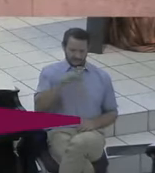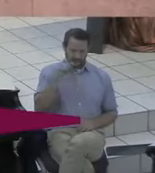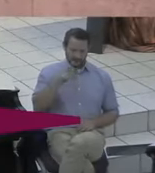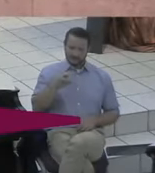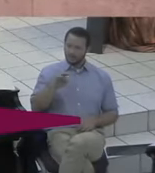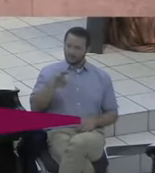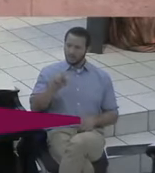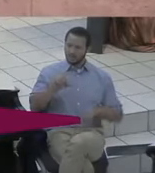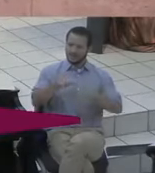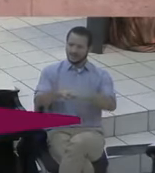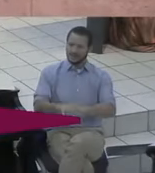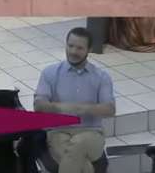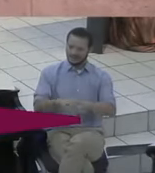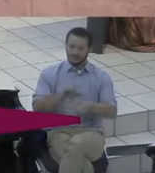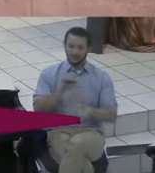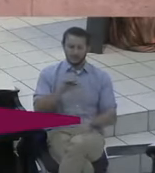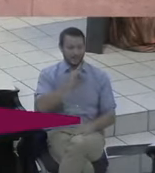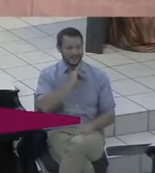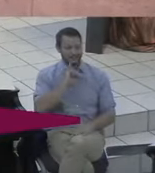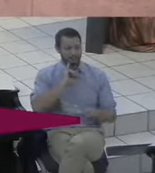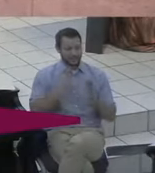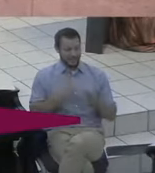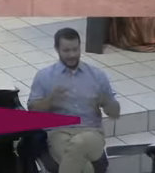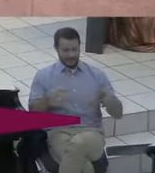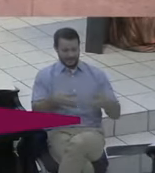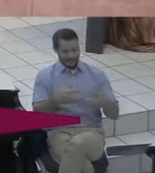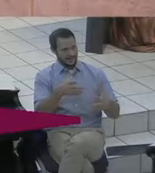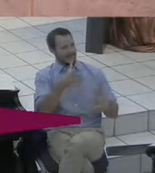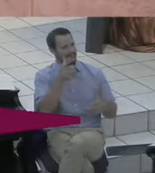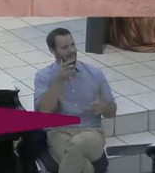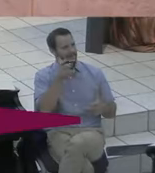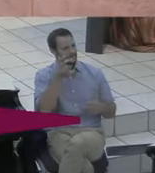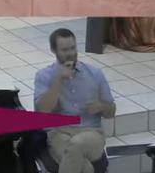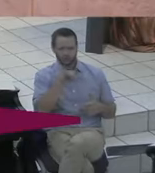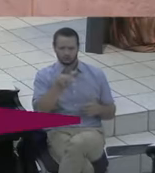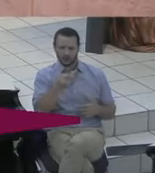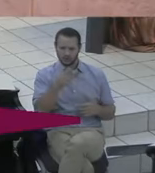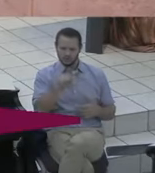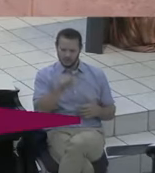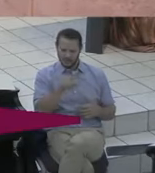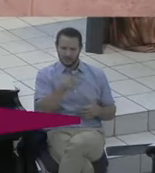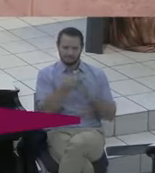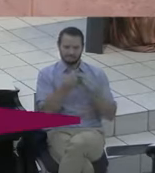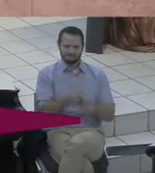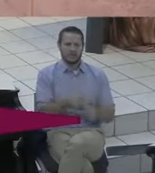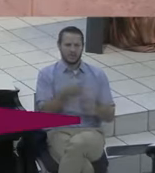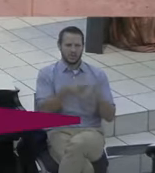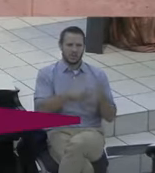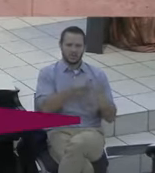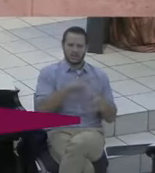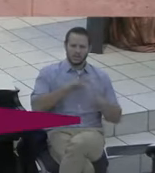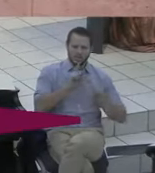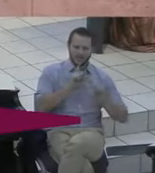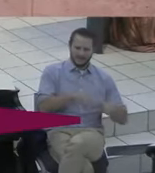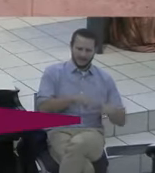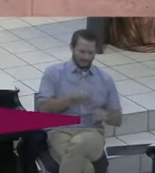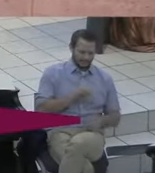the Israelites listened to Joshua. They did what the Lord had commanded Moses.